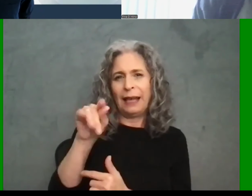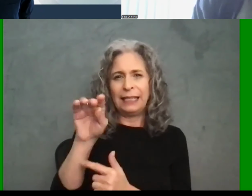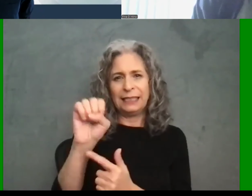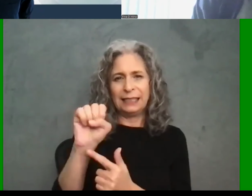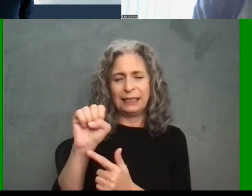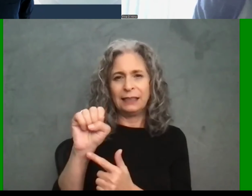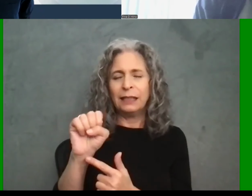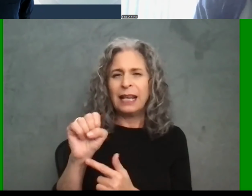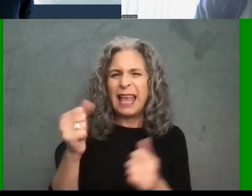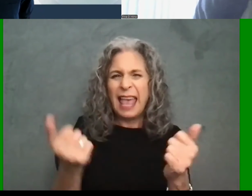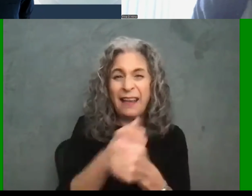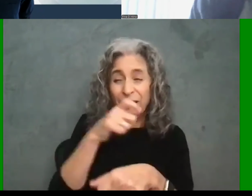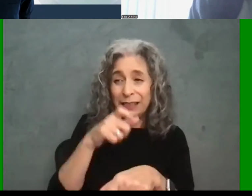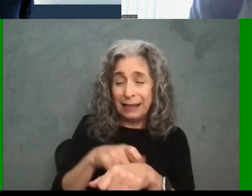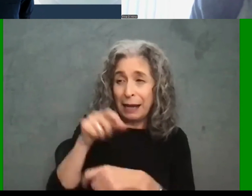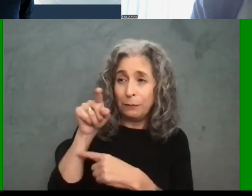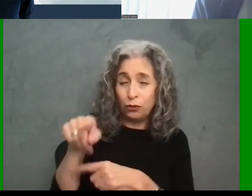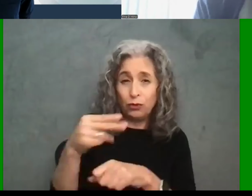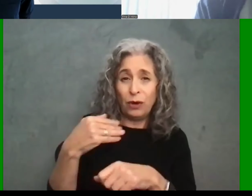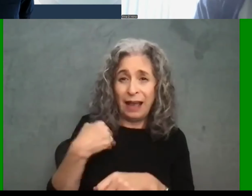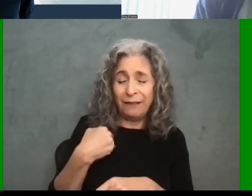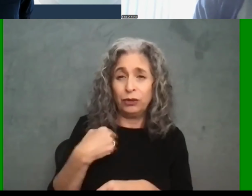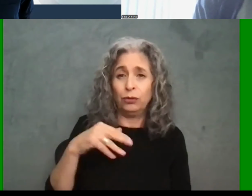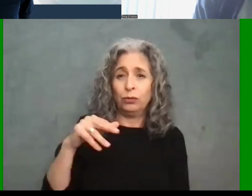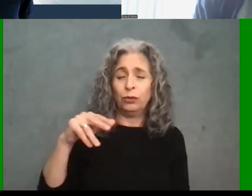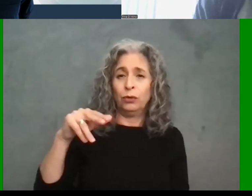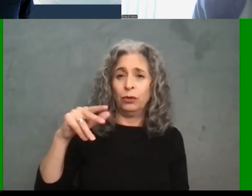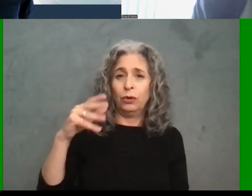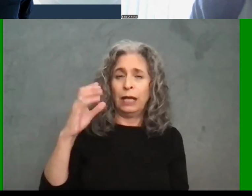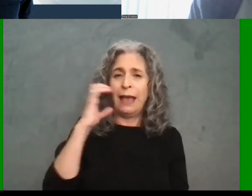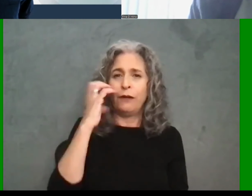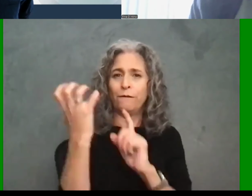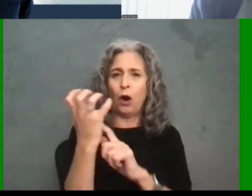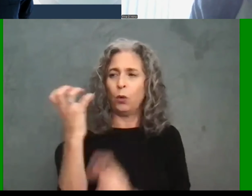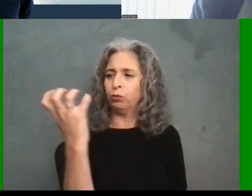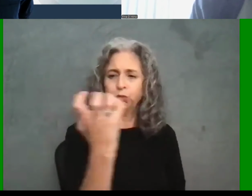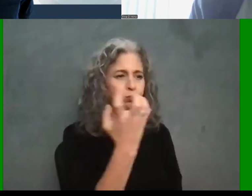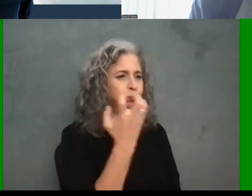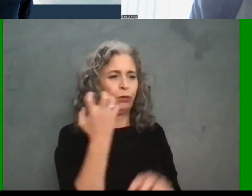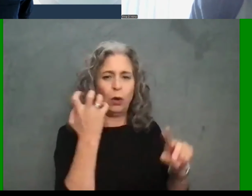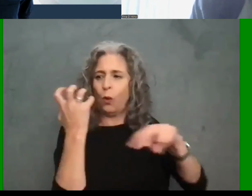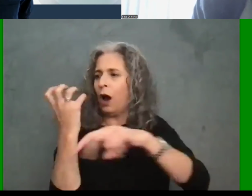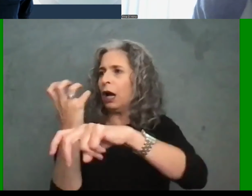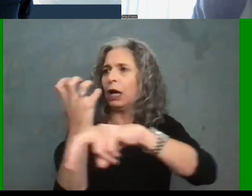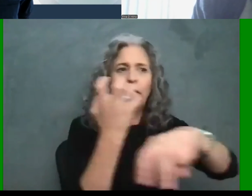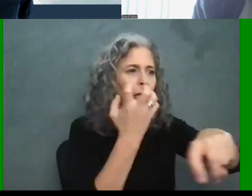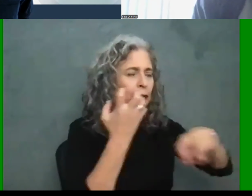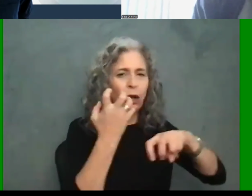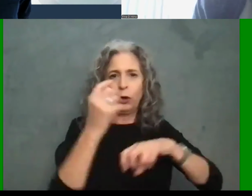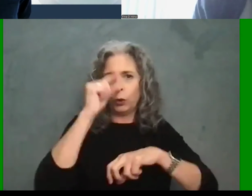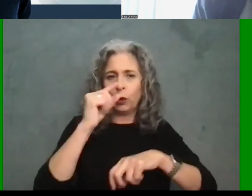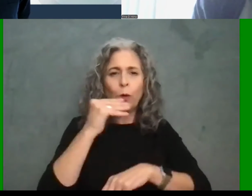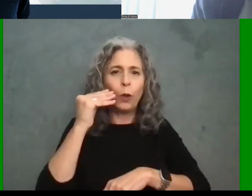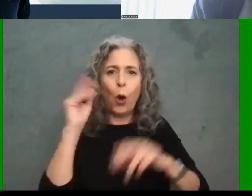that every single time you have to walk around with your phone, or your Google Home or whatnot to try